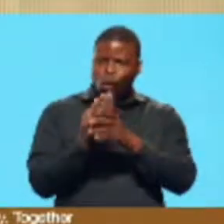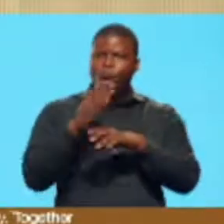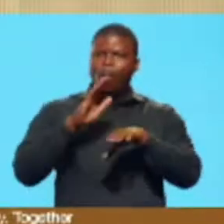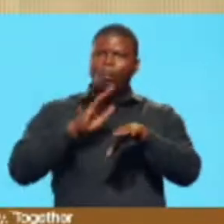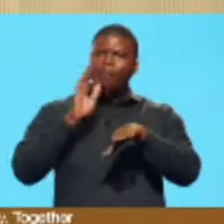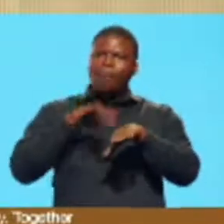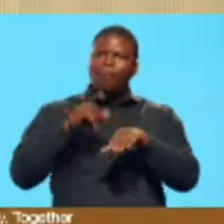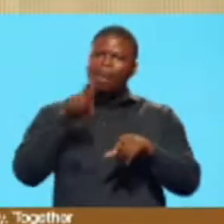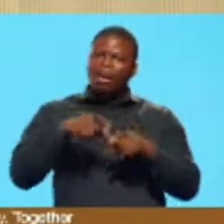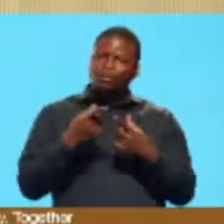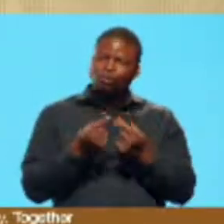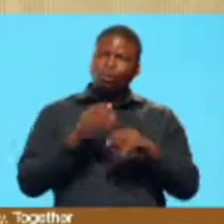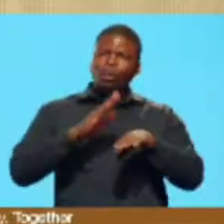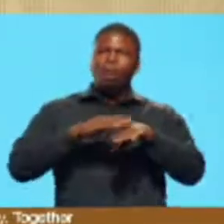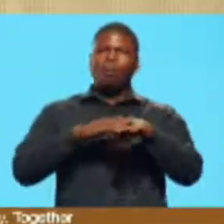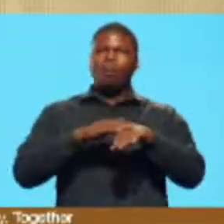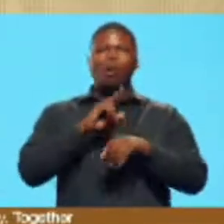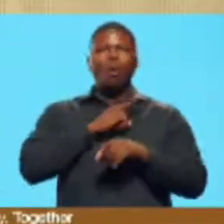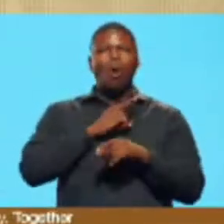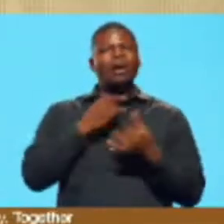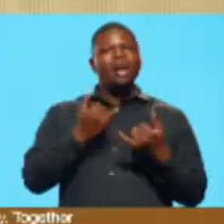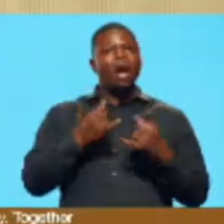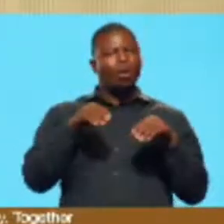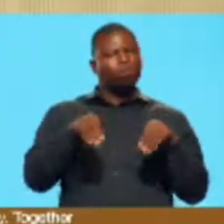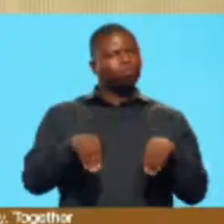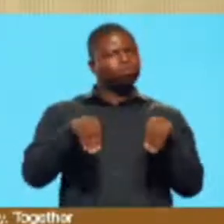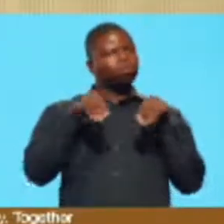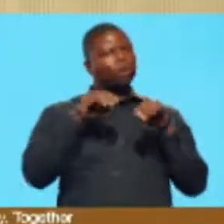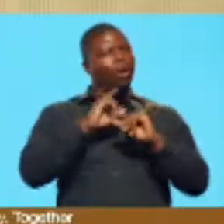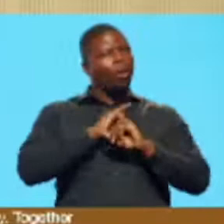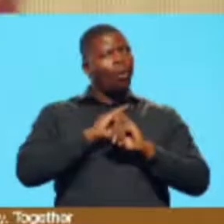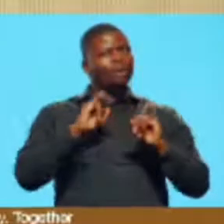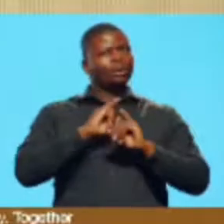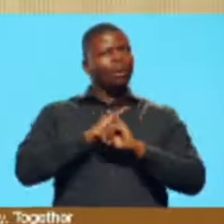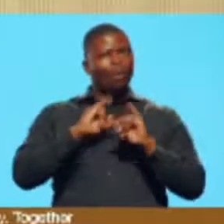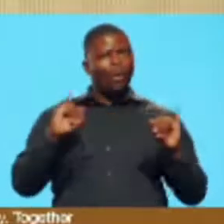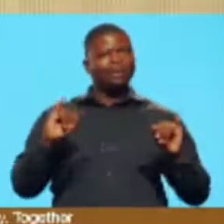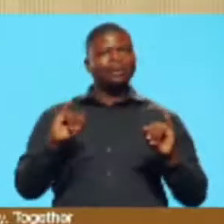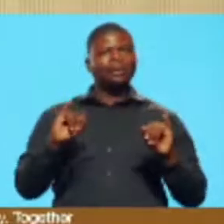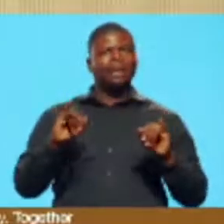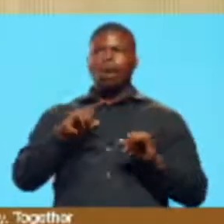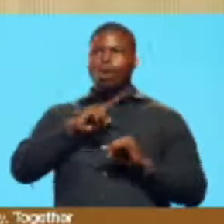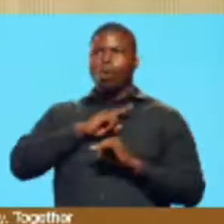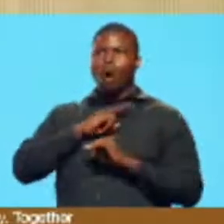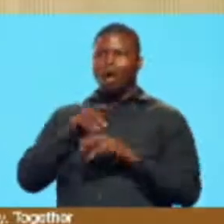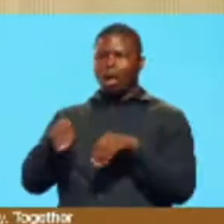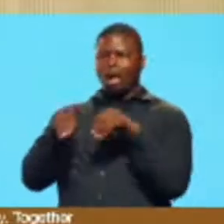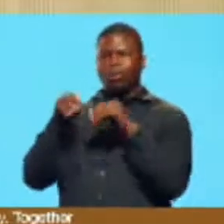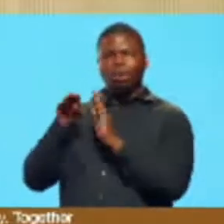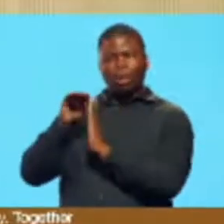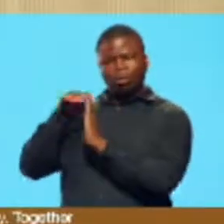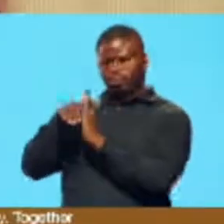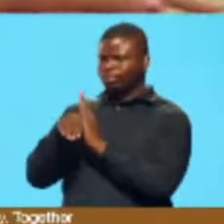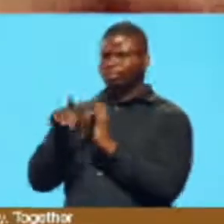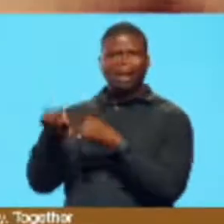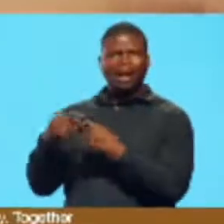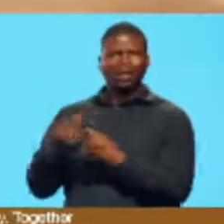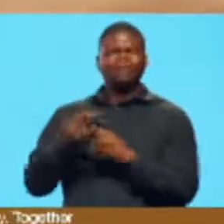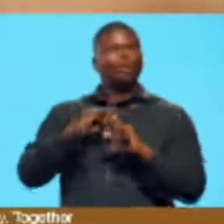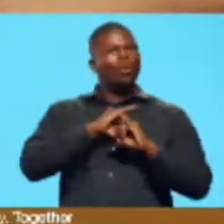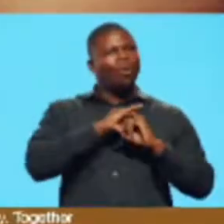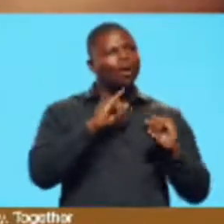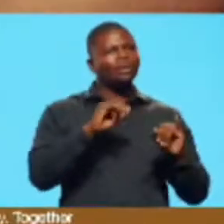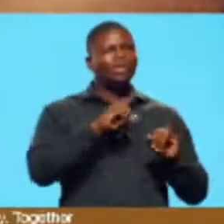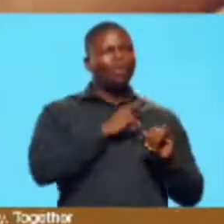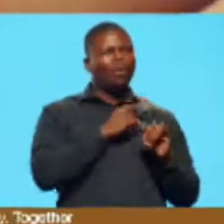because the high rate of unemployment is not going to be decreased. Instead, it's going to increase because of